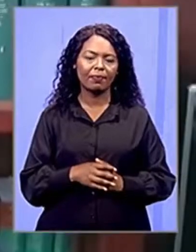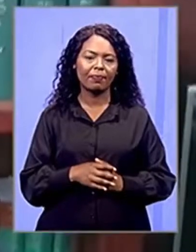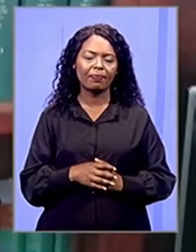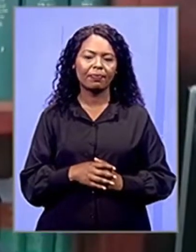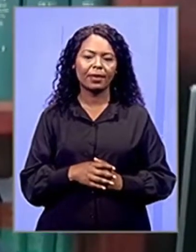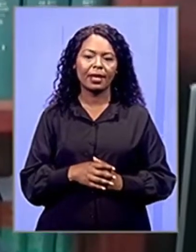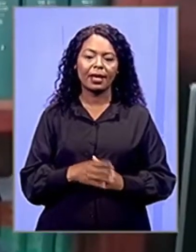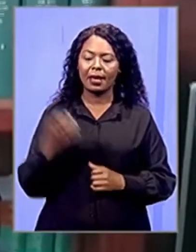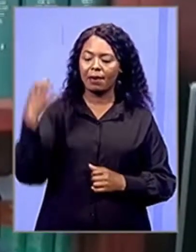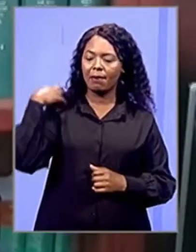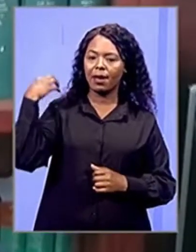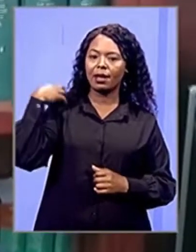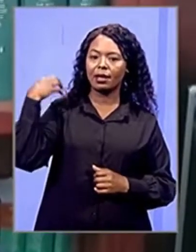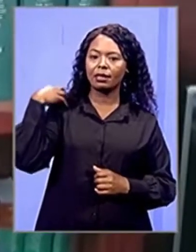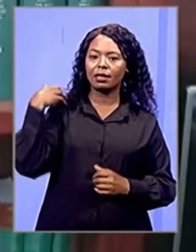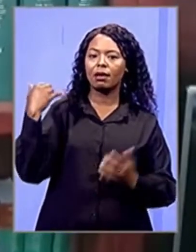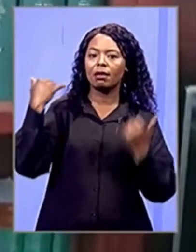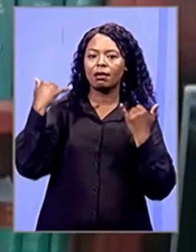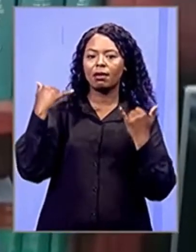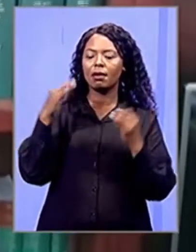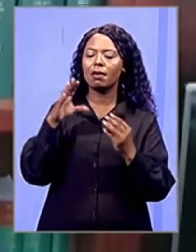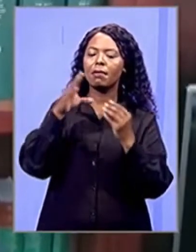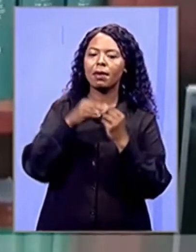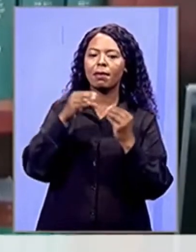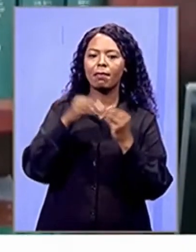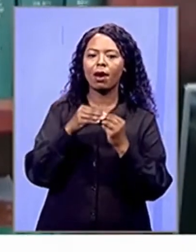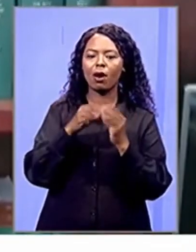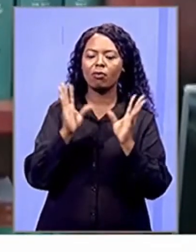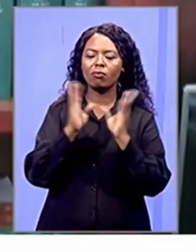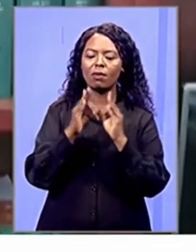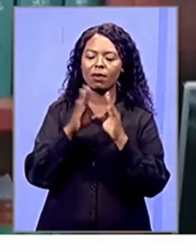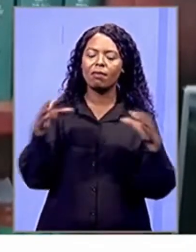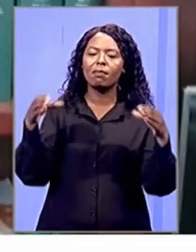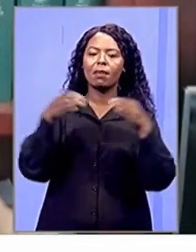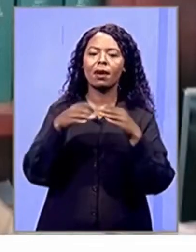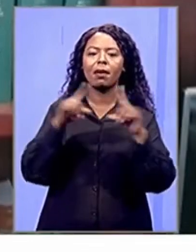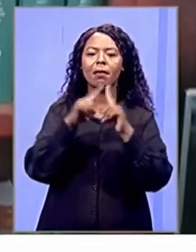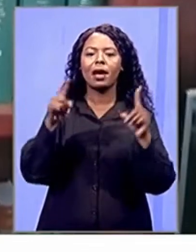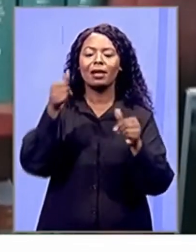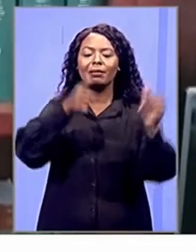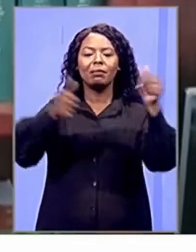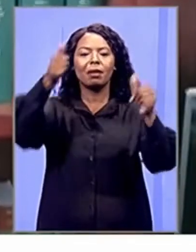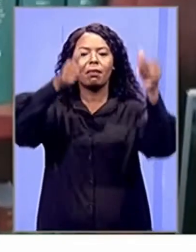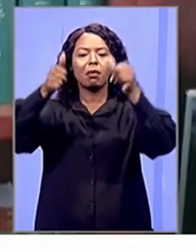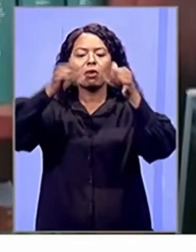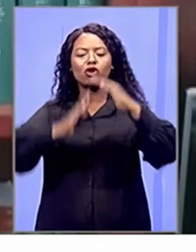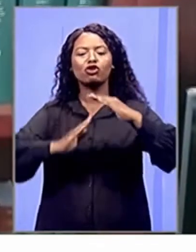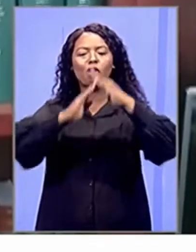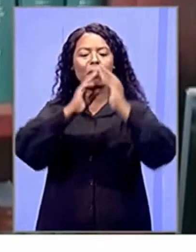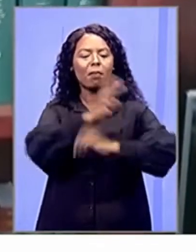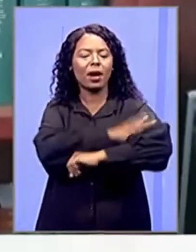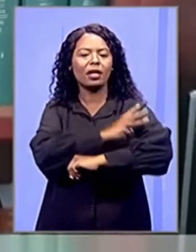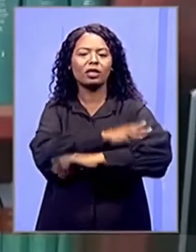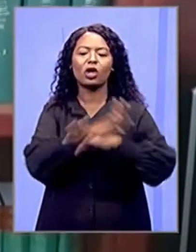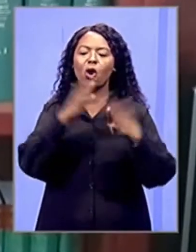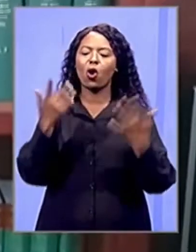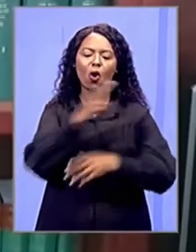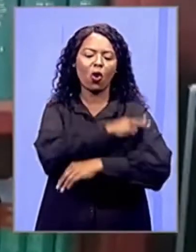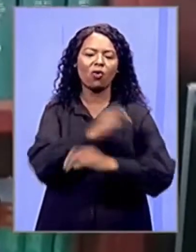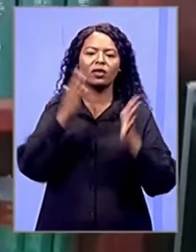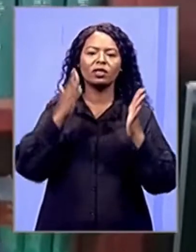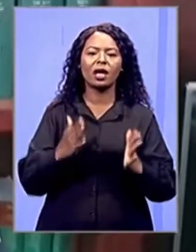minister may be very well summoned as a member of the caucus, but no top management, no officials of an